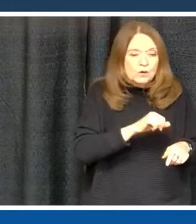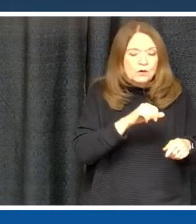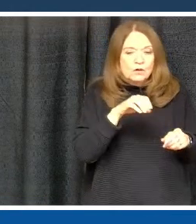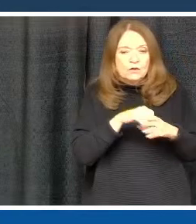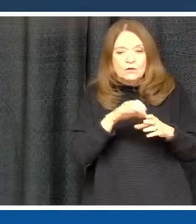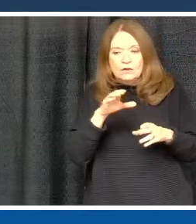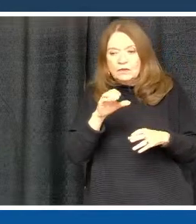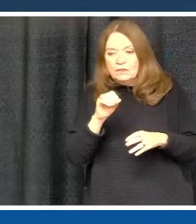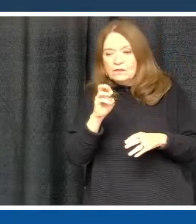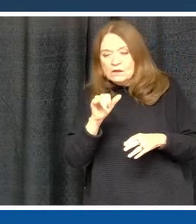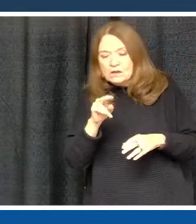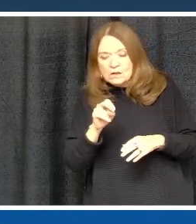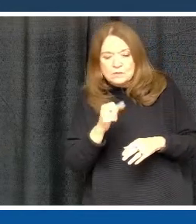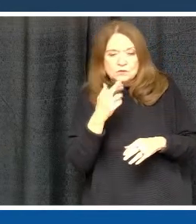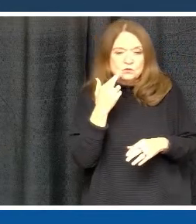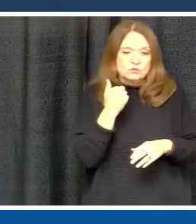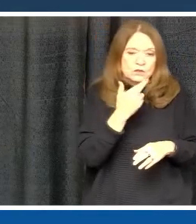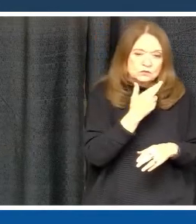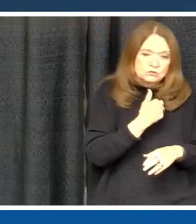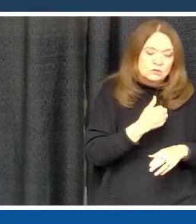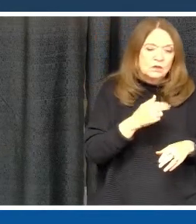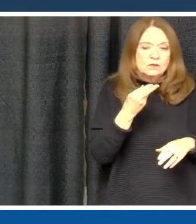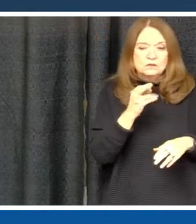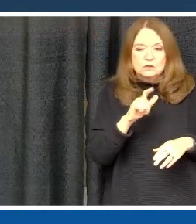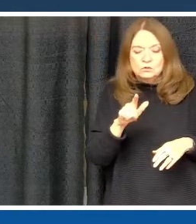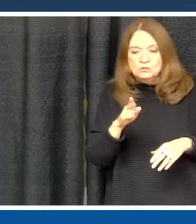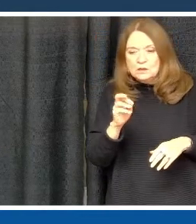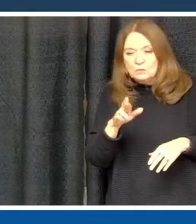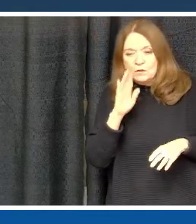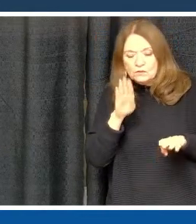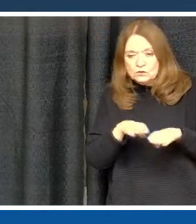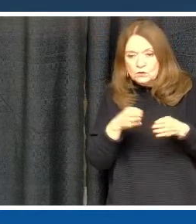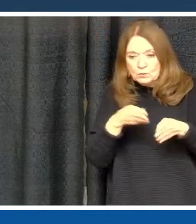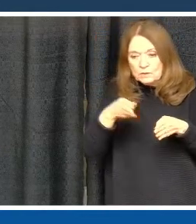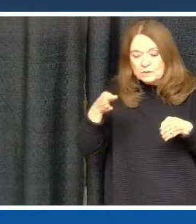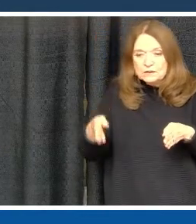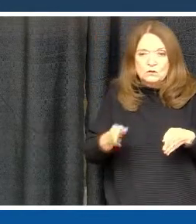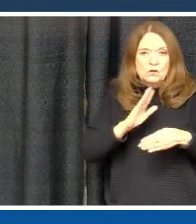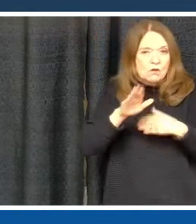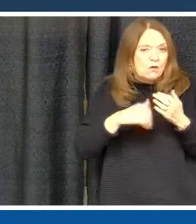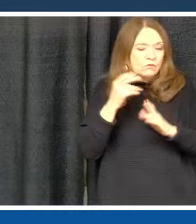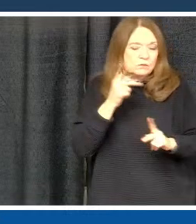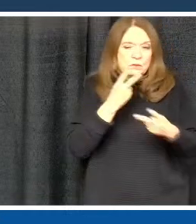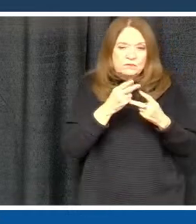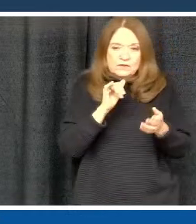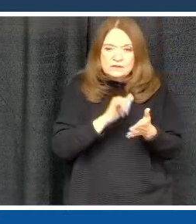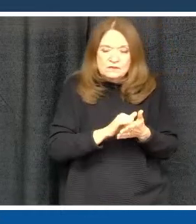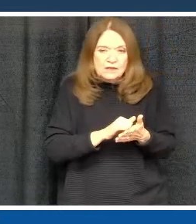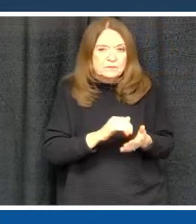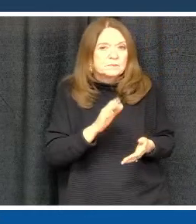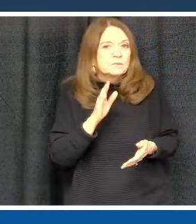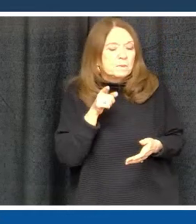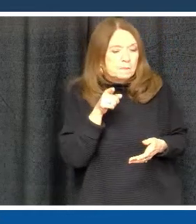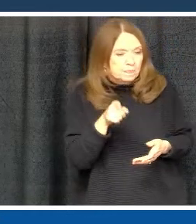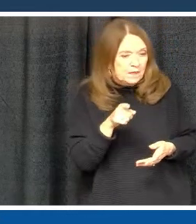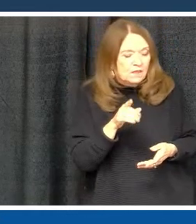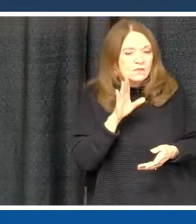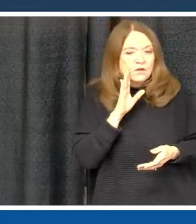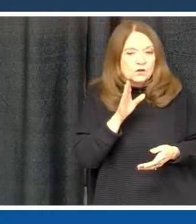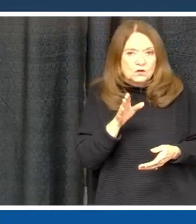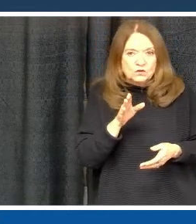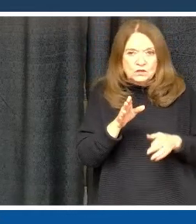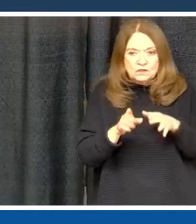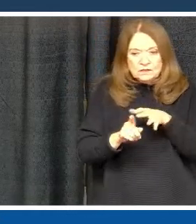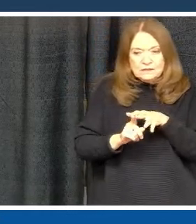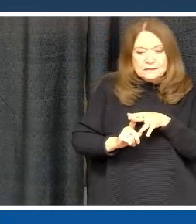the restaurants, hotel bar that's going to open up here next door. All of those people that visit that, they're going to escape the